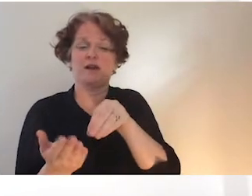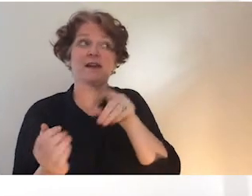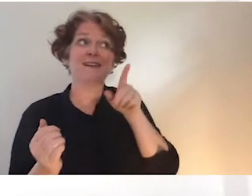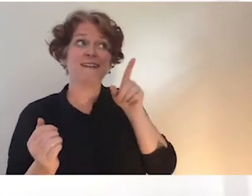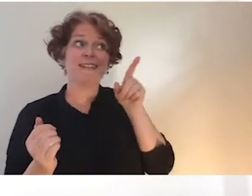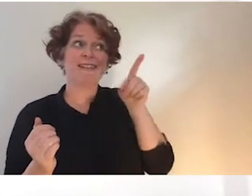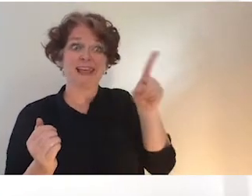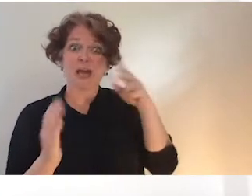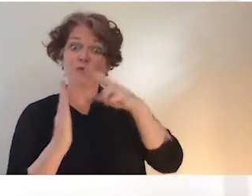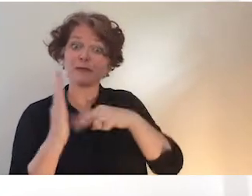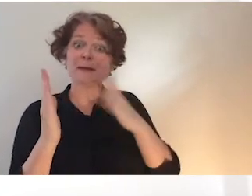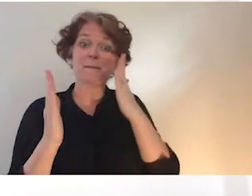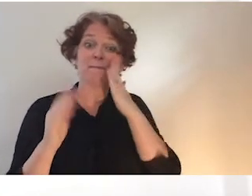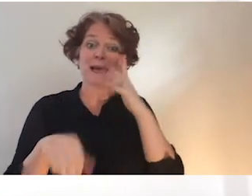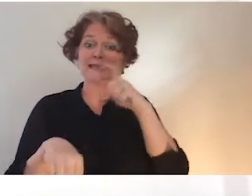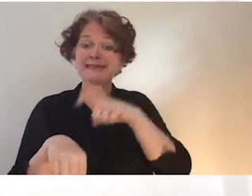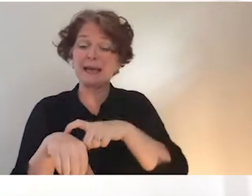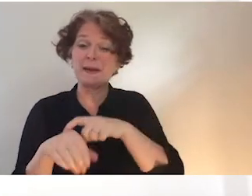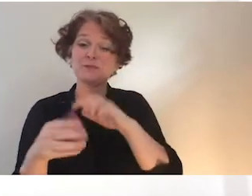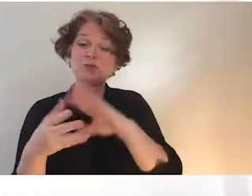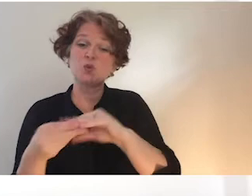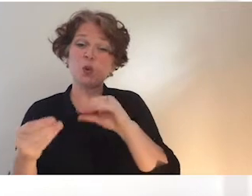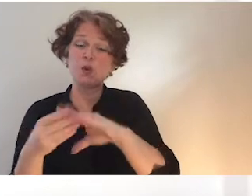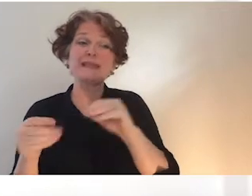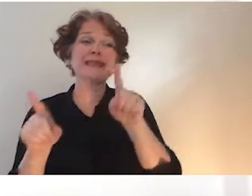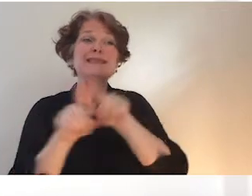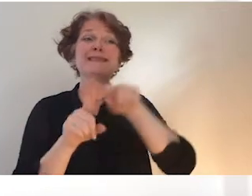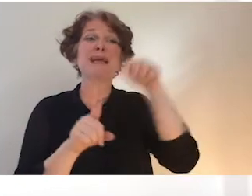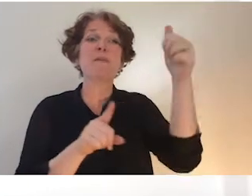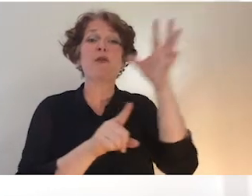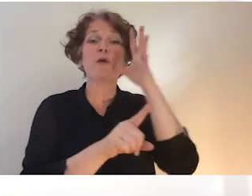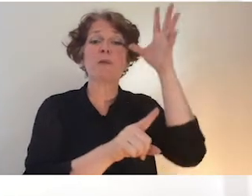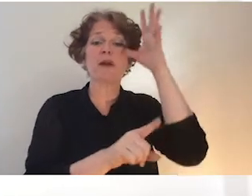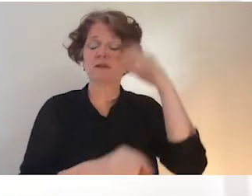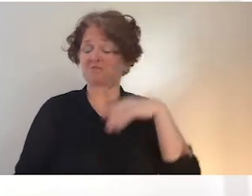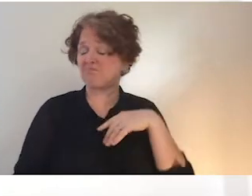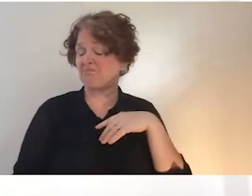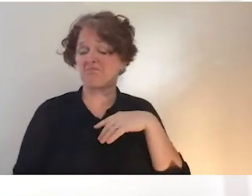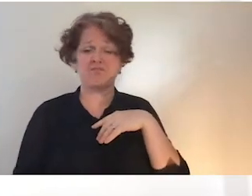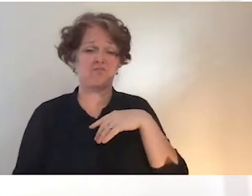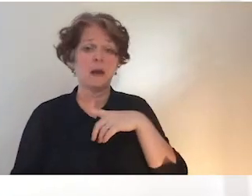No, they didn't read me bedtime stories the white and middle class parents might have,